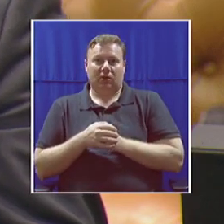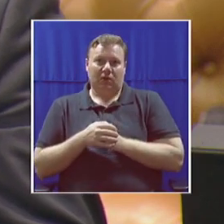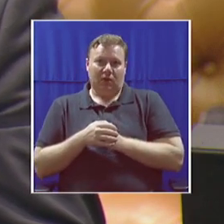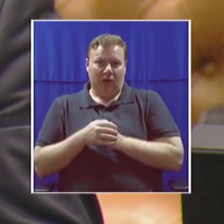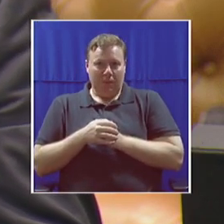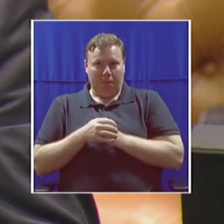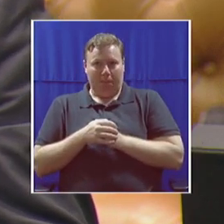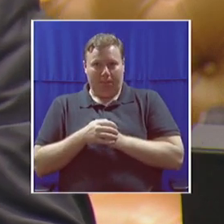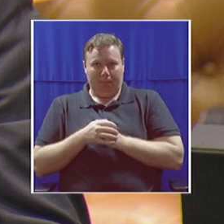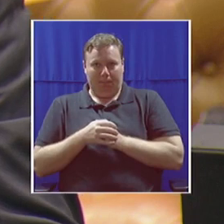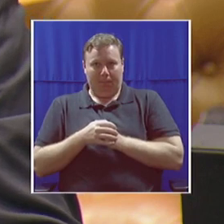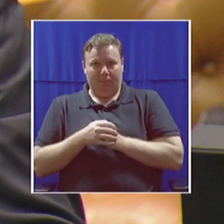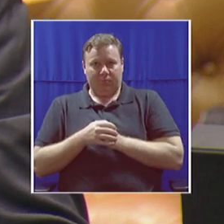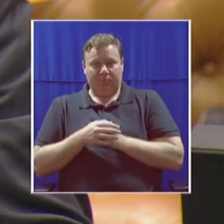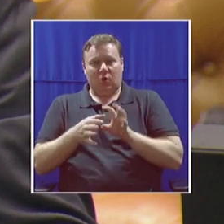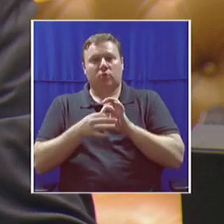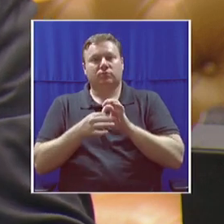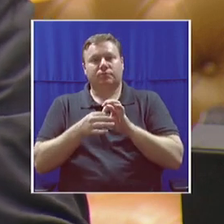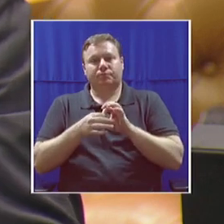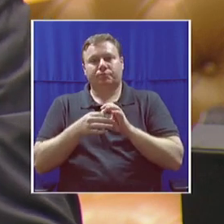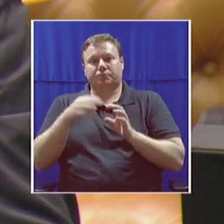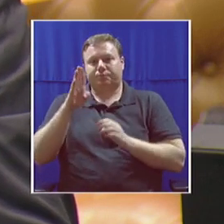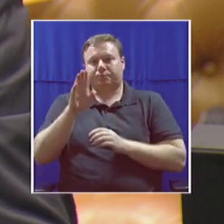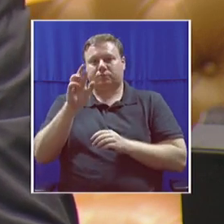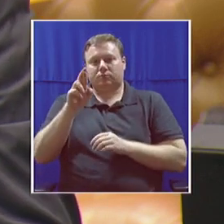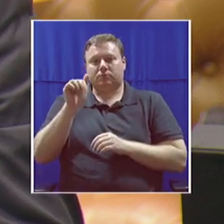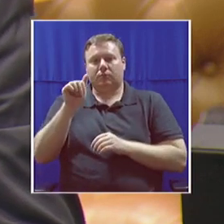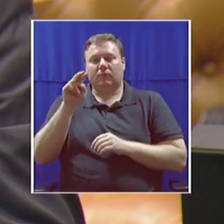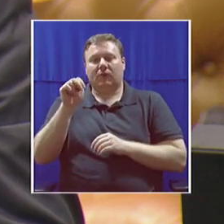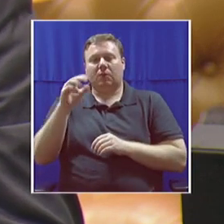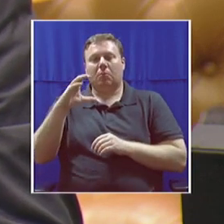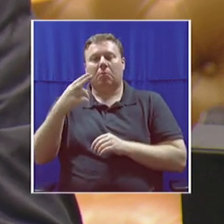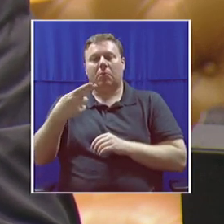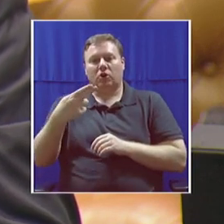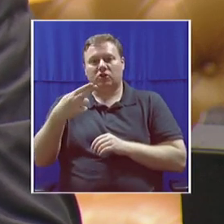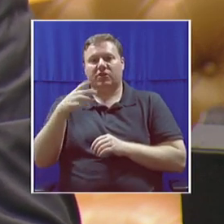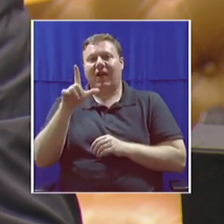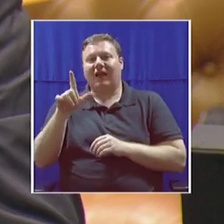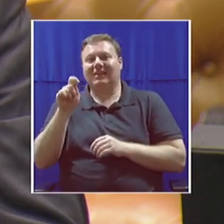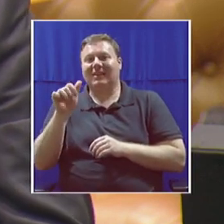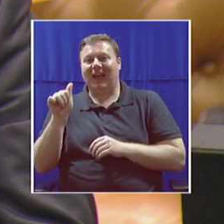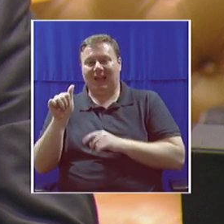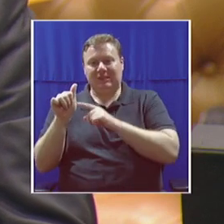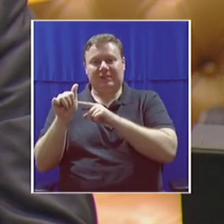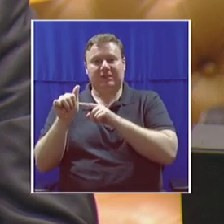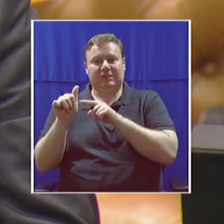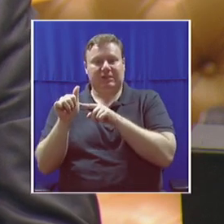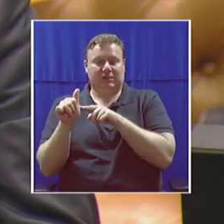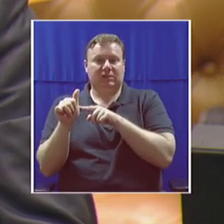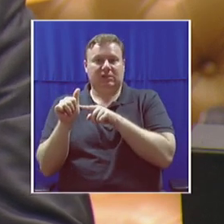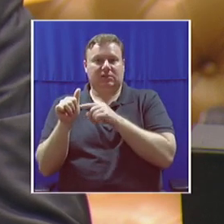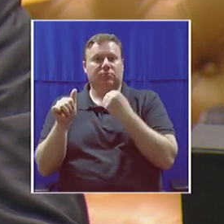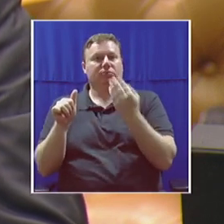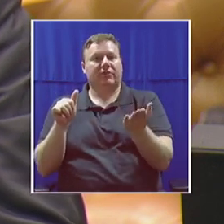to Branch LTA one title deed was handed over to the Yandel